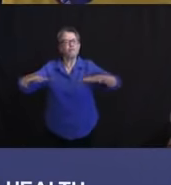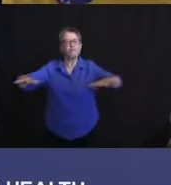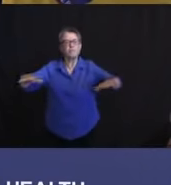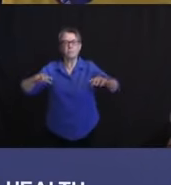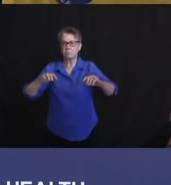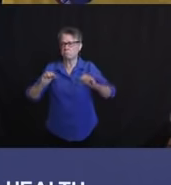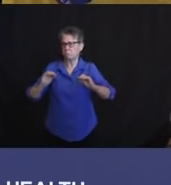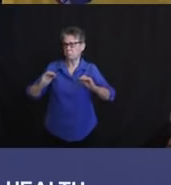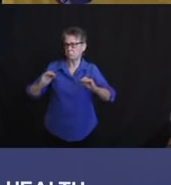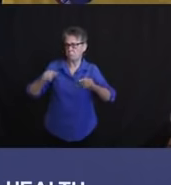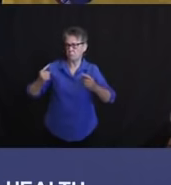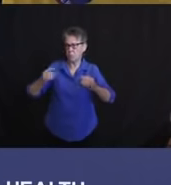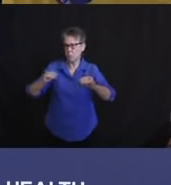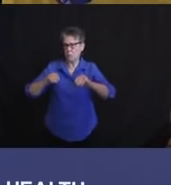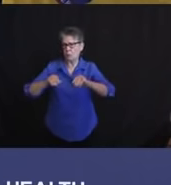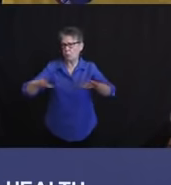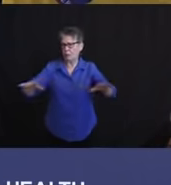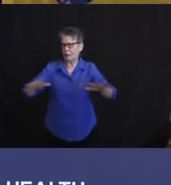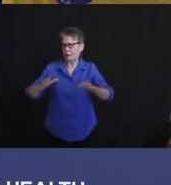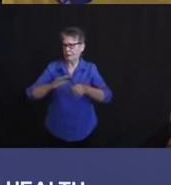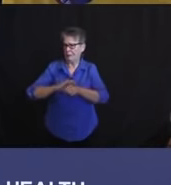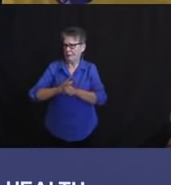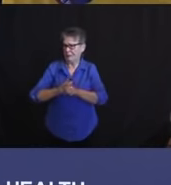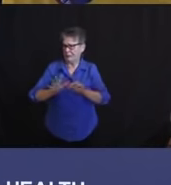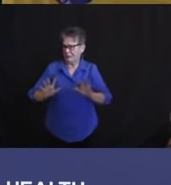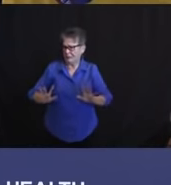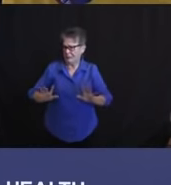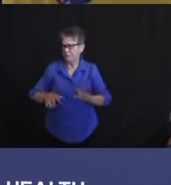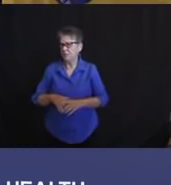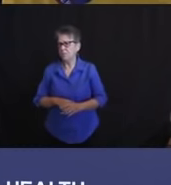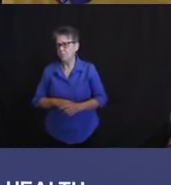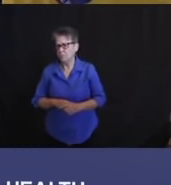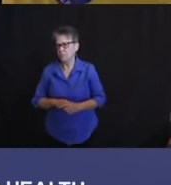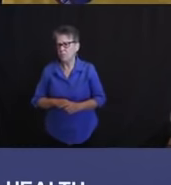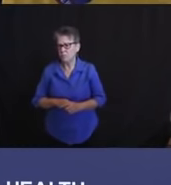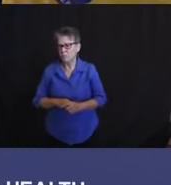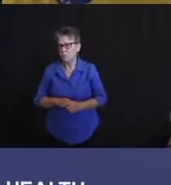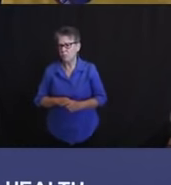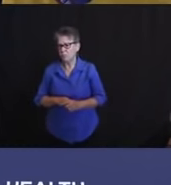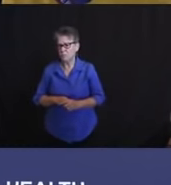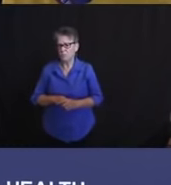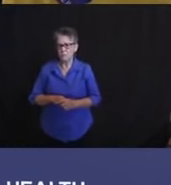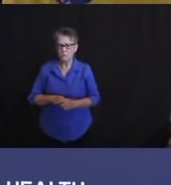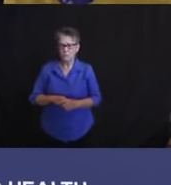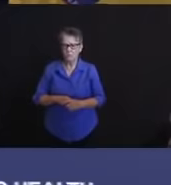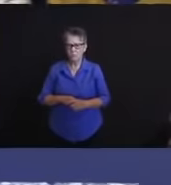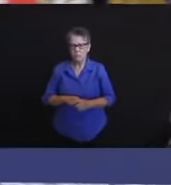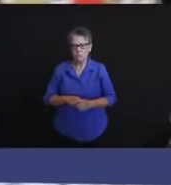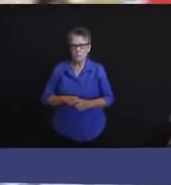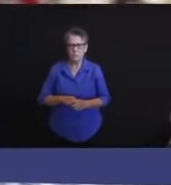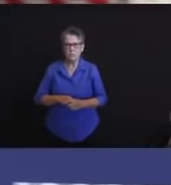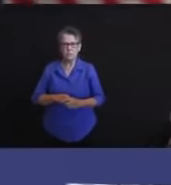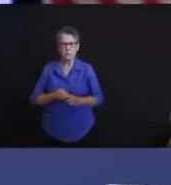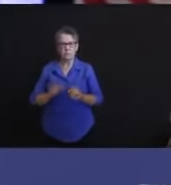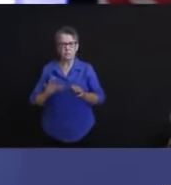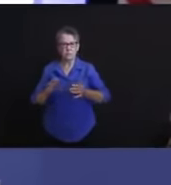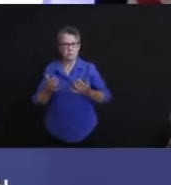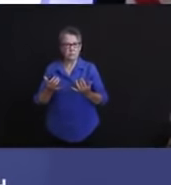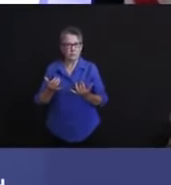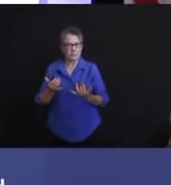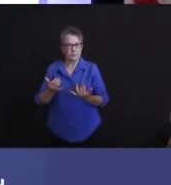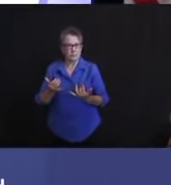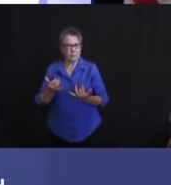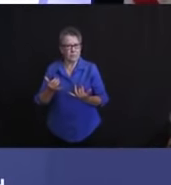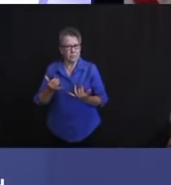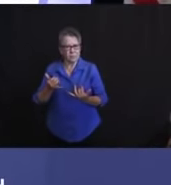Hospitalizations, Judy, indoor dining versus camp, for instance, or community spread. Any comments? Well, let me talk about hospitalizations.